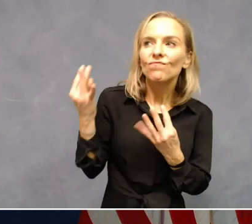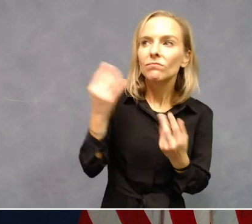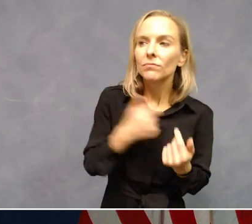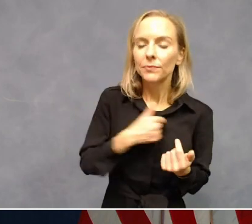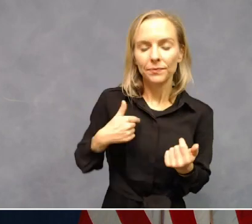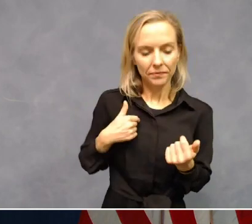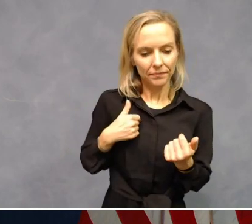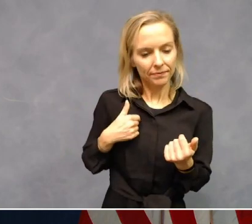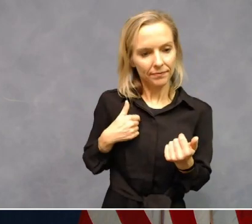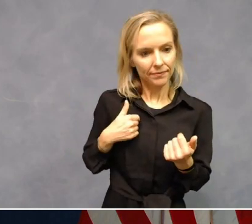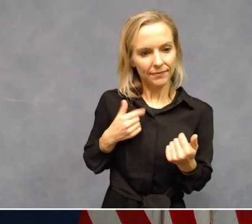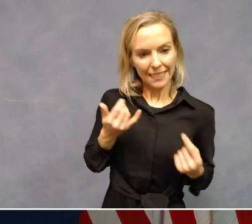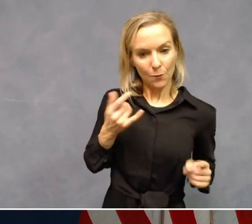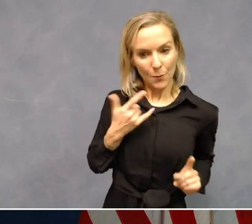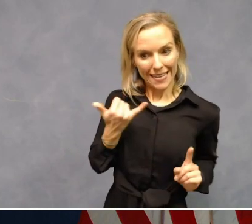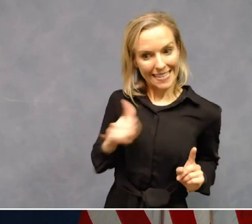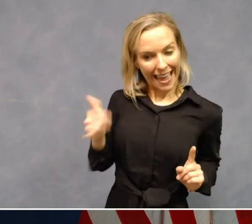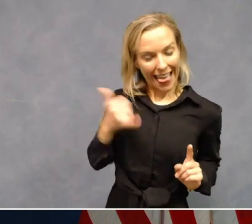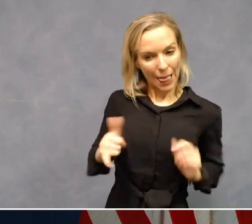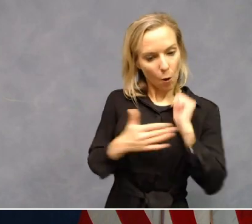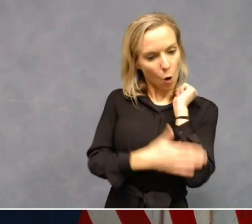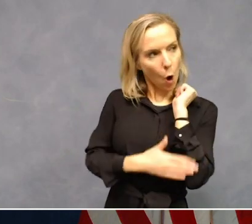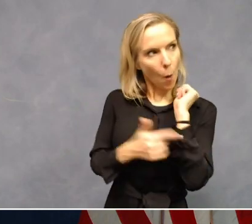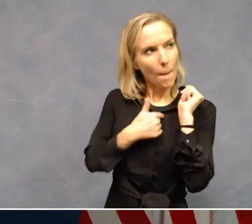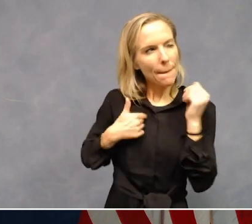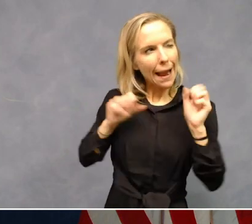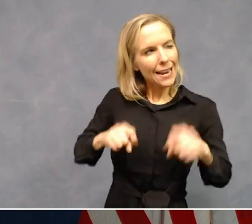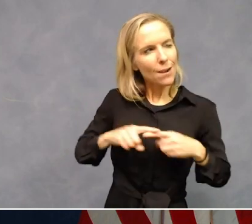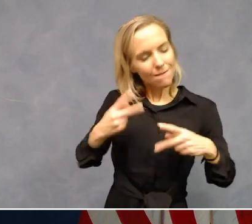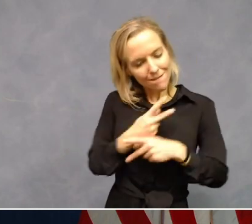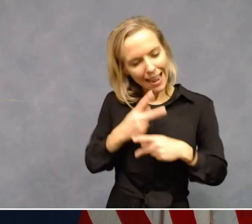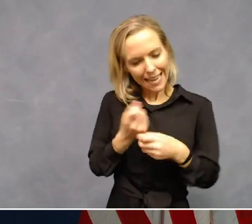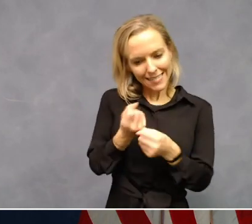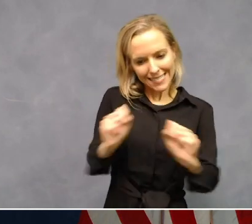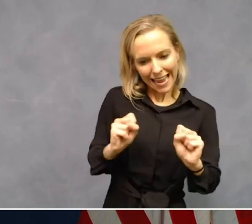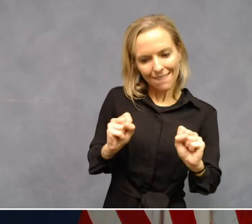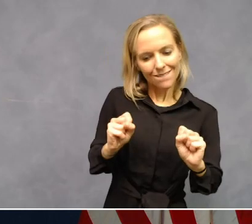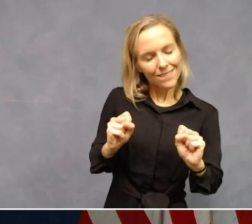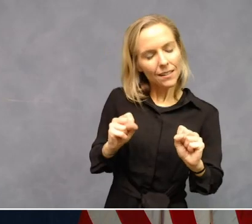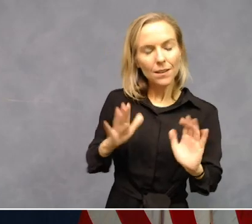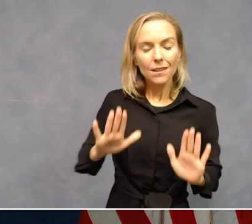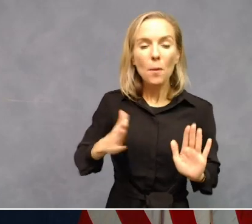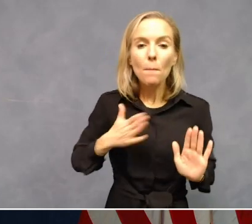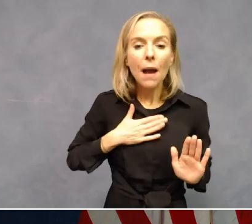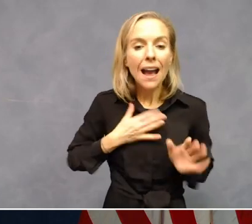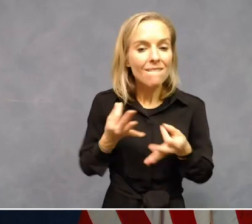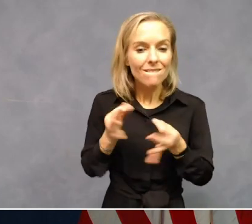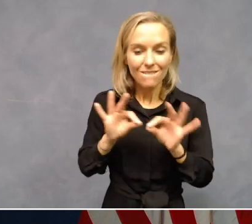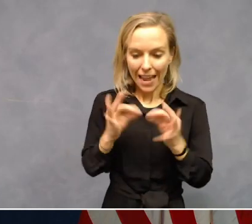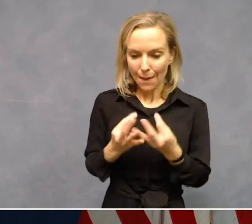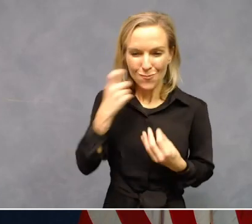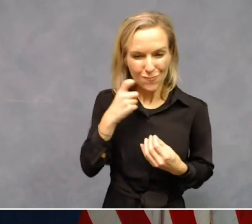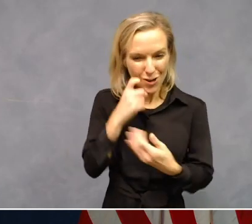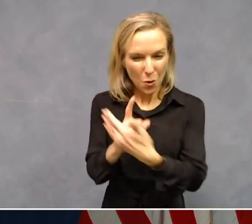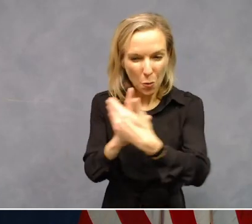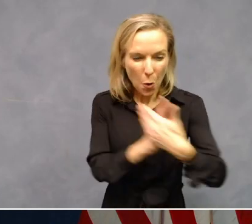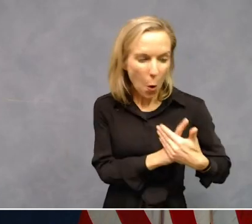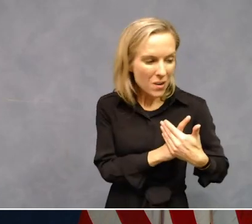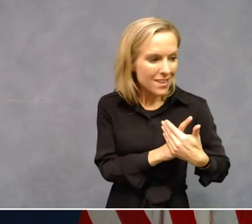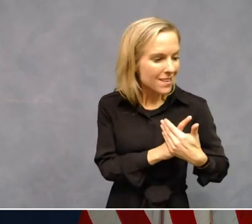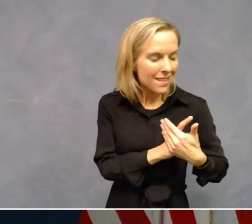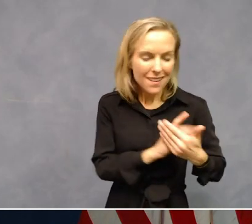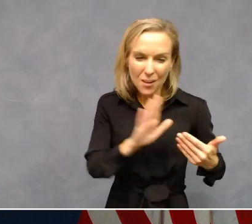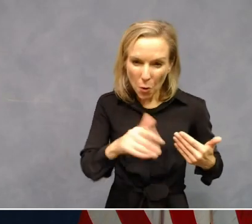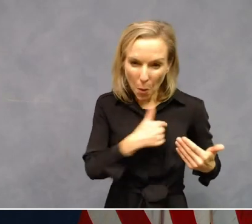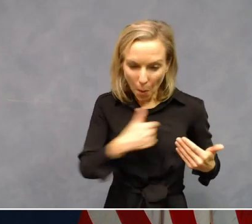know, in yellow, how we thought we might be able to do it safely. But my family just went through quarantine. And we're not going to hold an event that in the